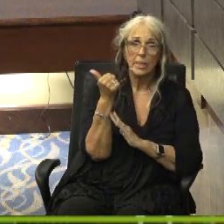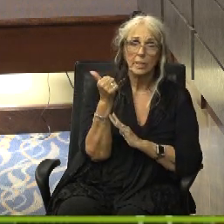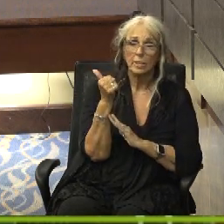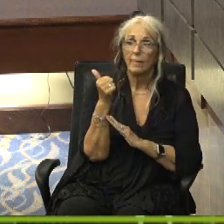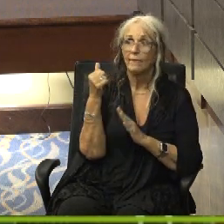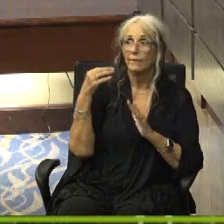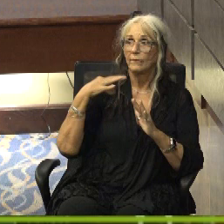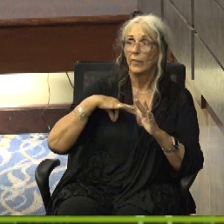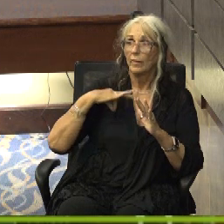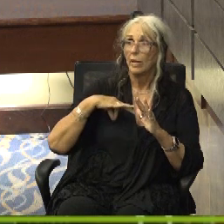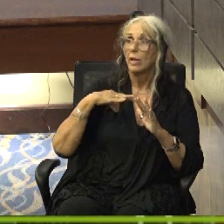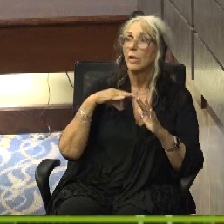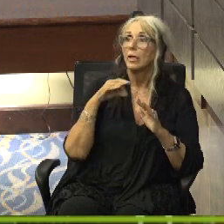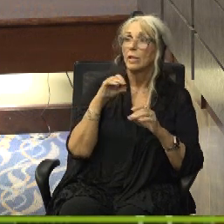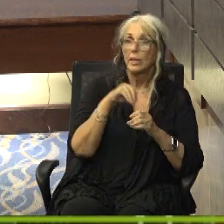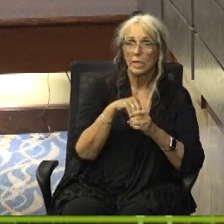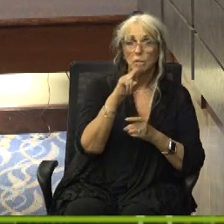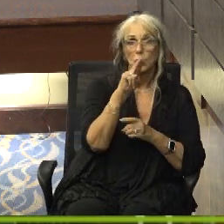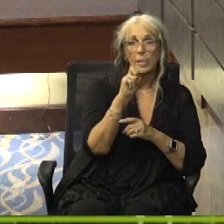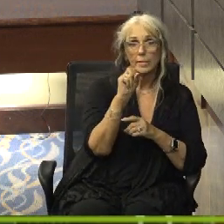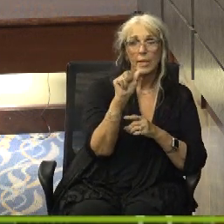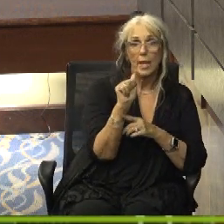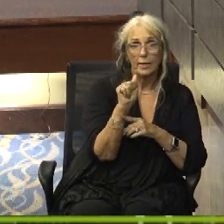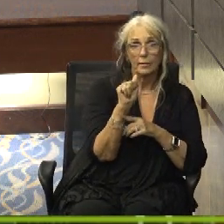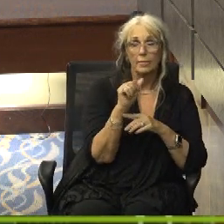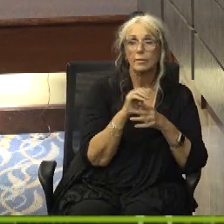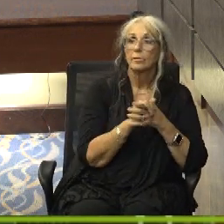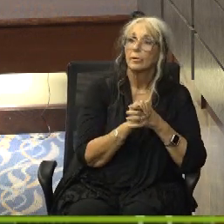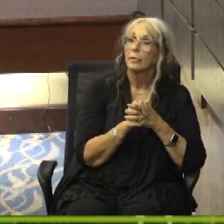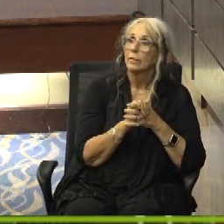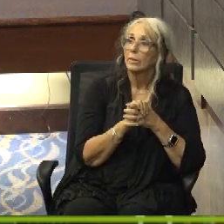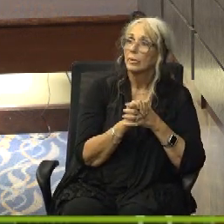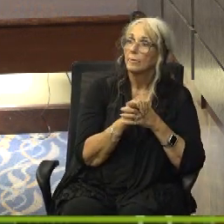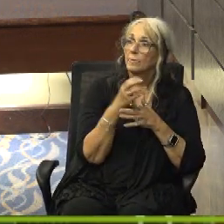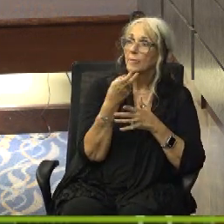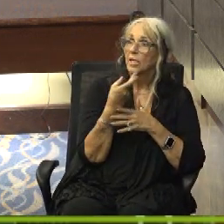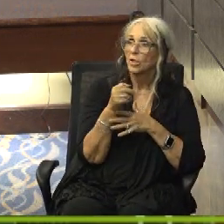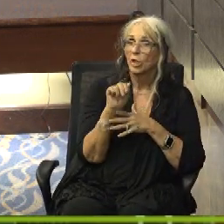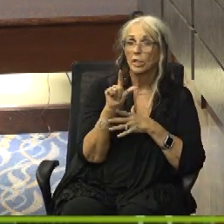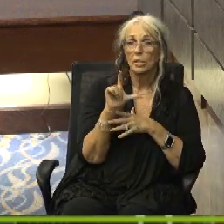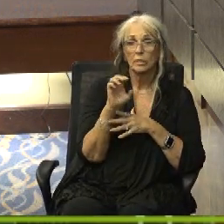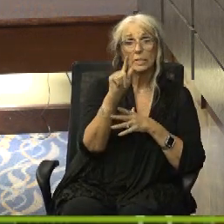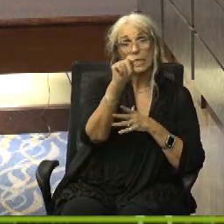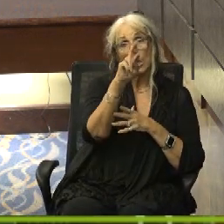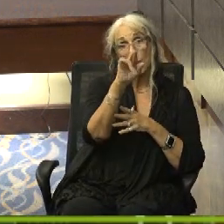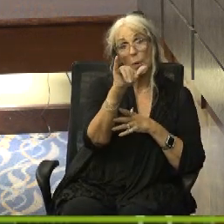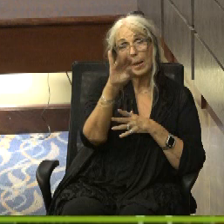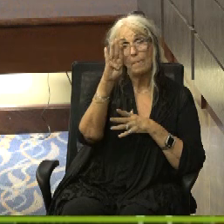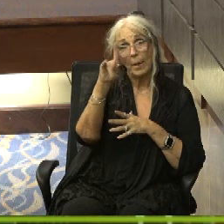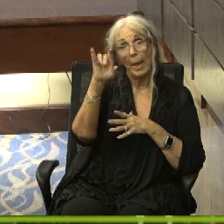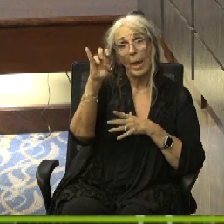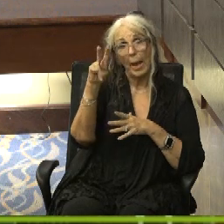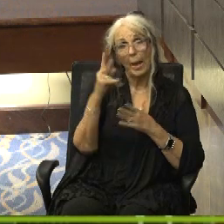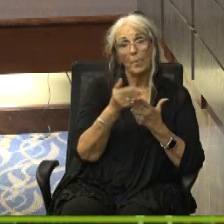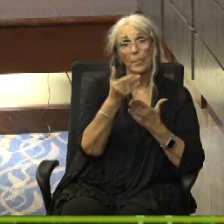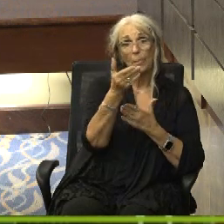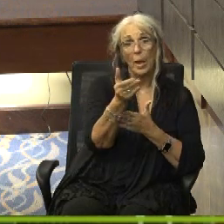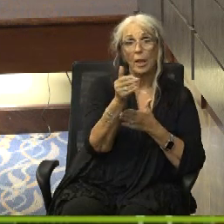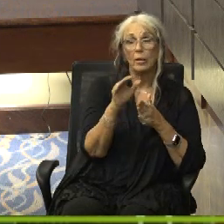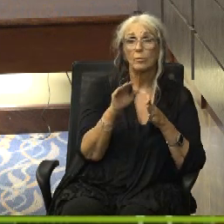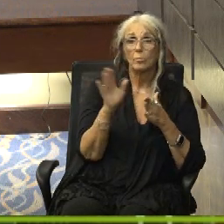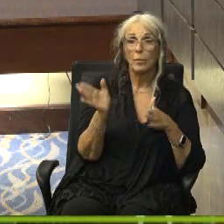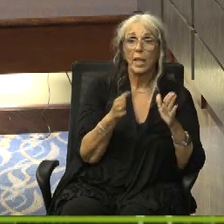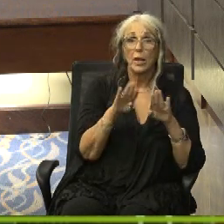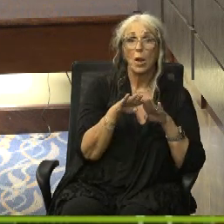grossing restaurants in the United States. I share all that to say that Terry Black's has purchased land here in Waco, and they're planning on opening